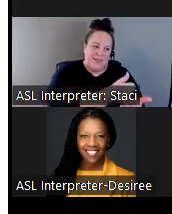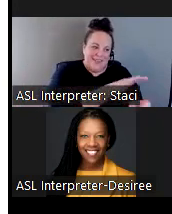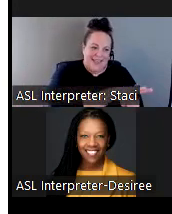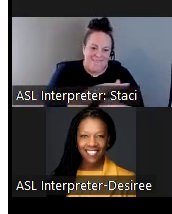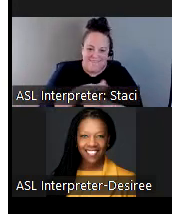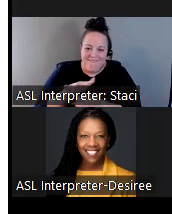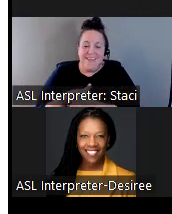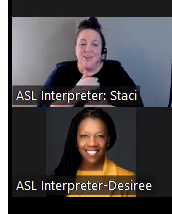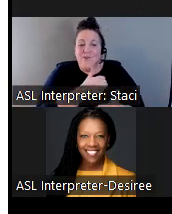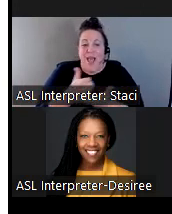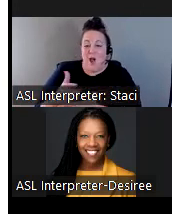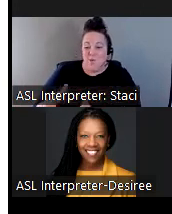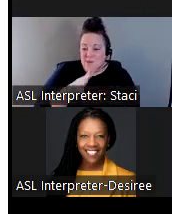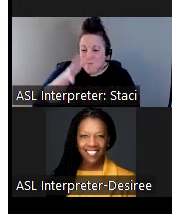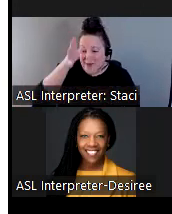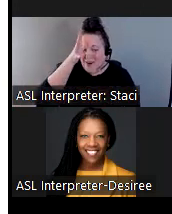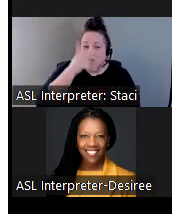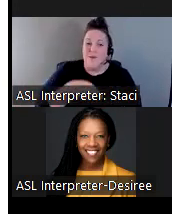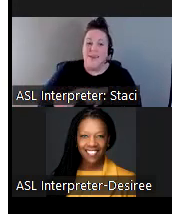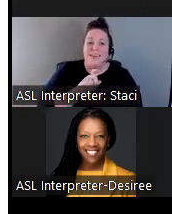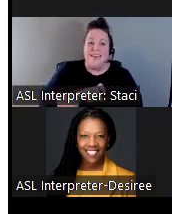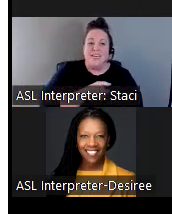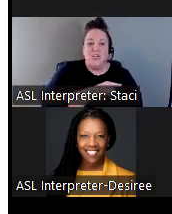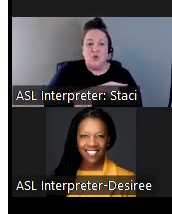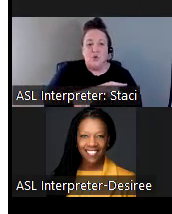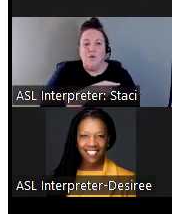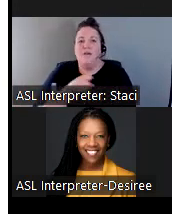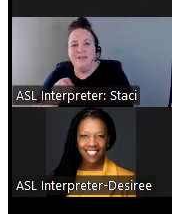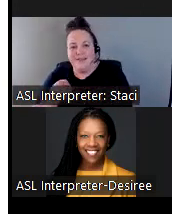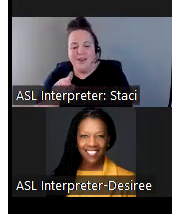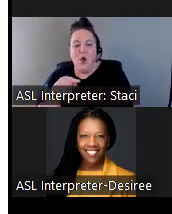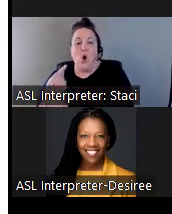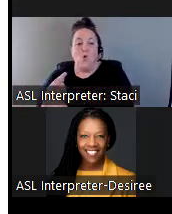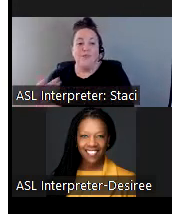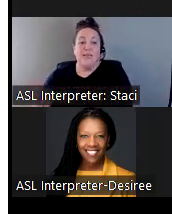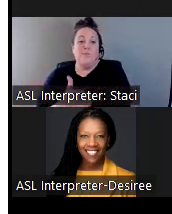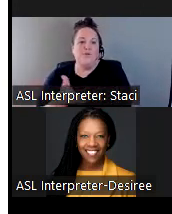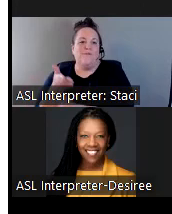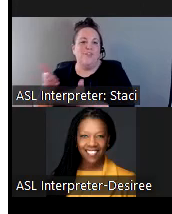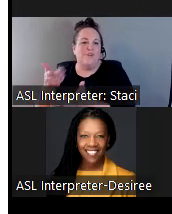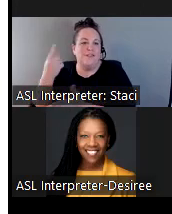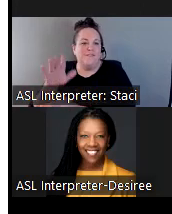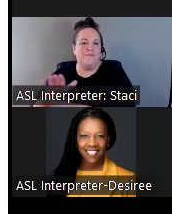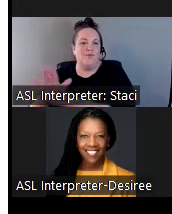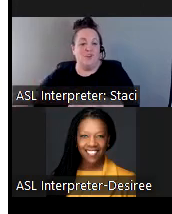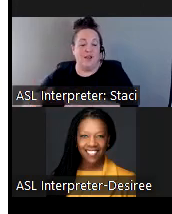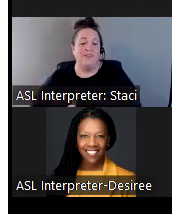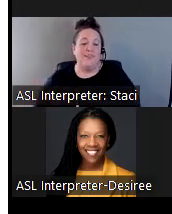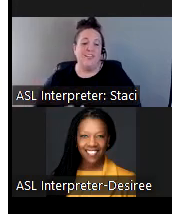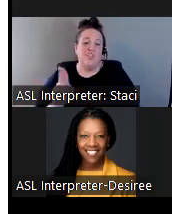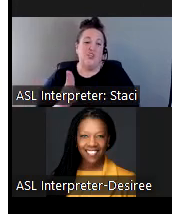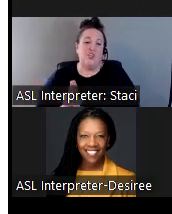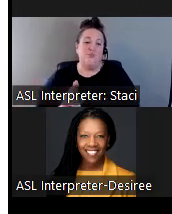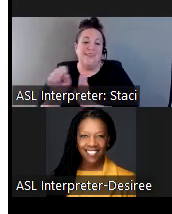that parent, but we should all be navigating in the direction that only improves services for this child. So utilize the